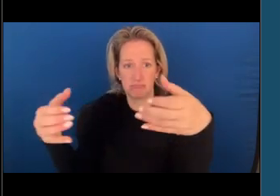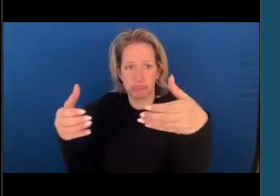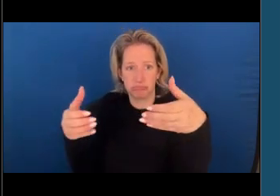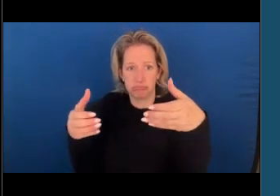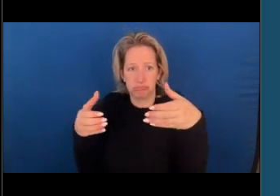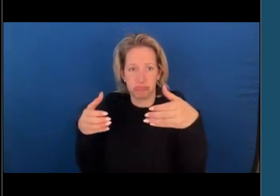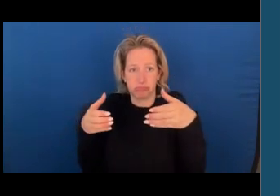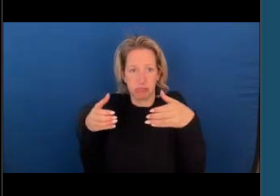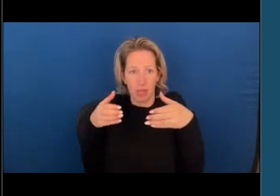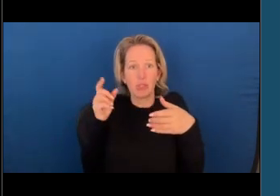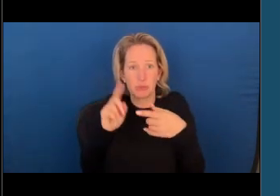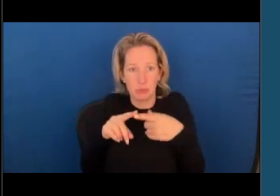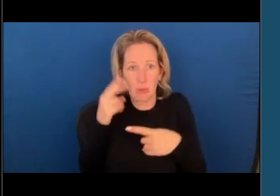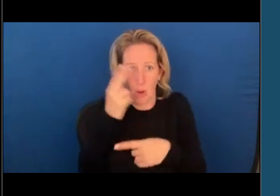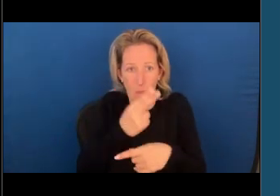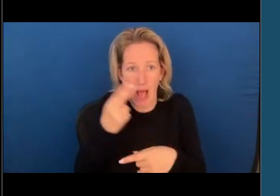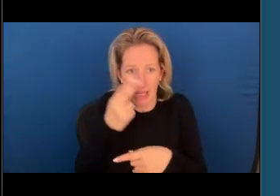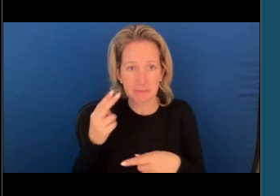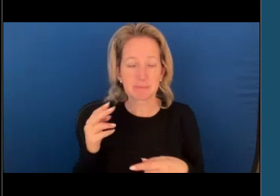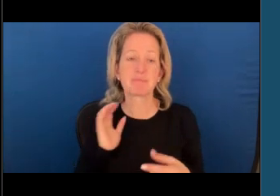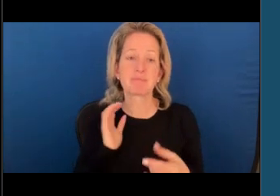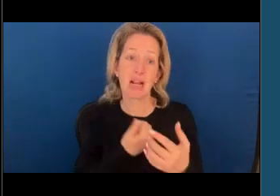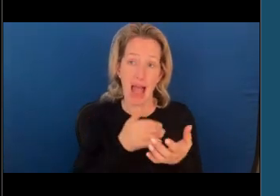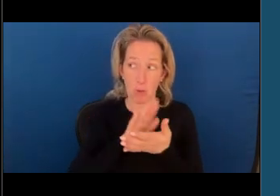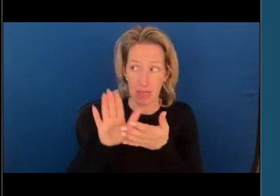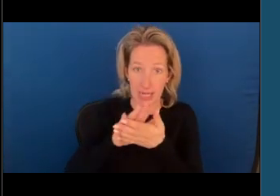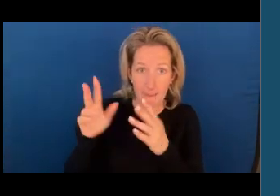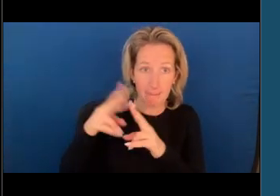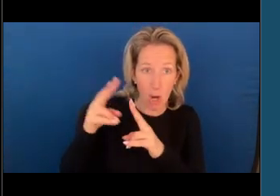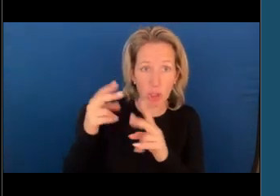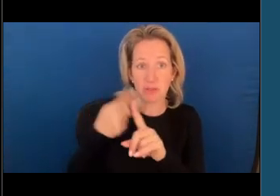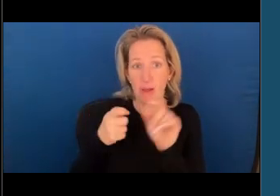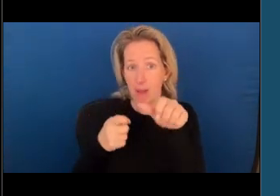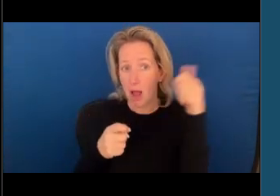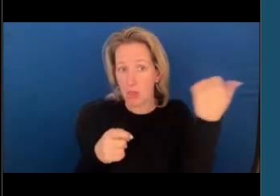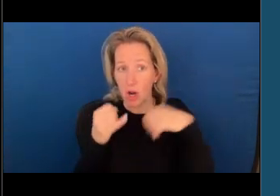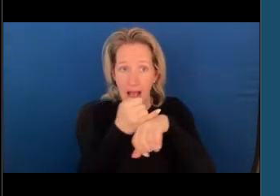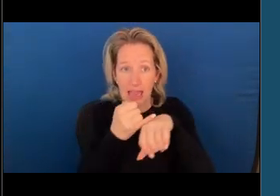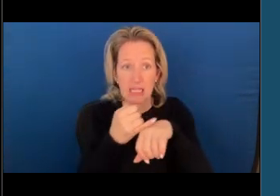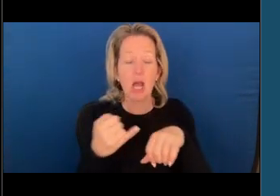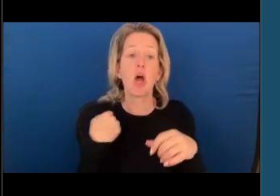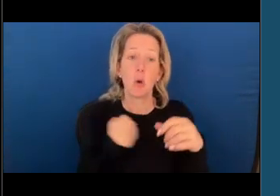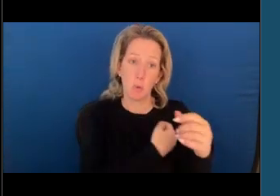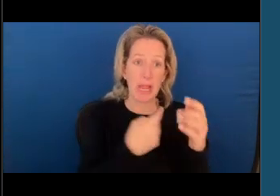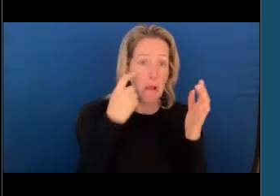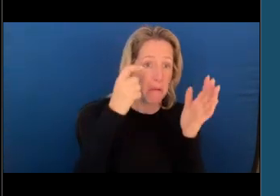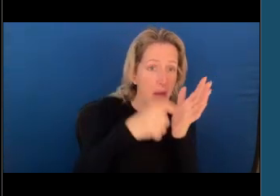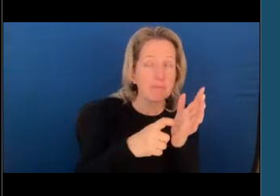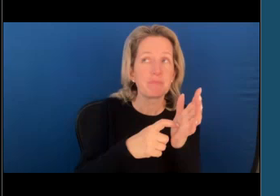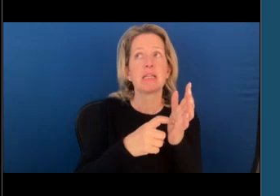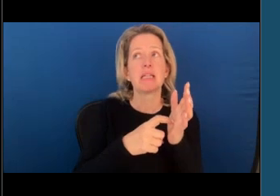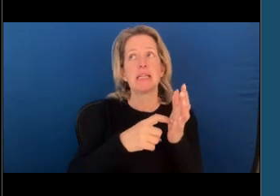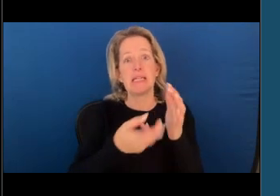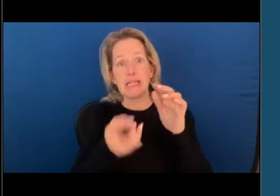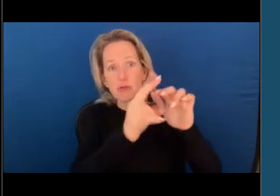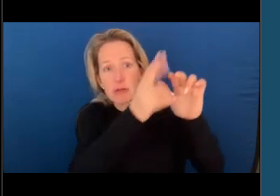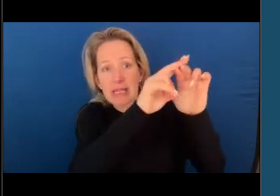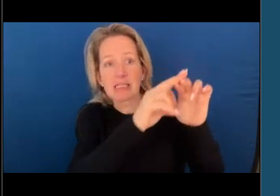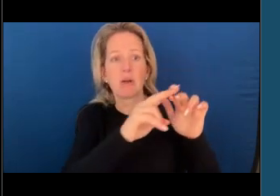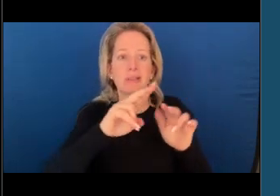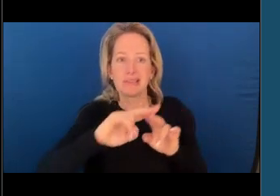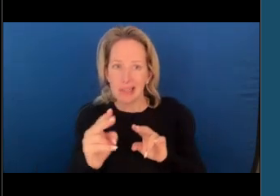And we do, with our cleanup partners on the other islands, we do see increases and decreases in debris washing ashore, depending